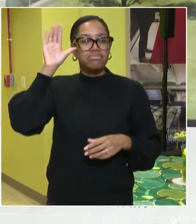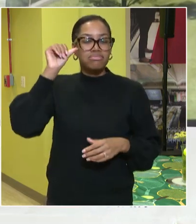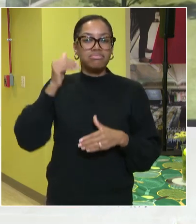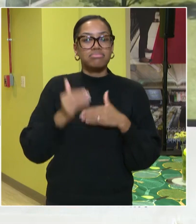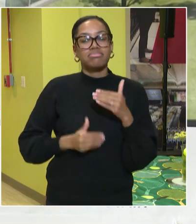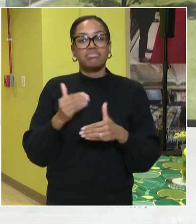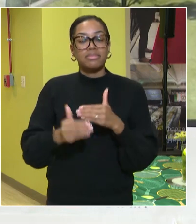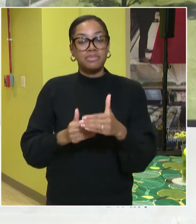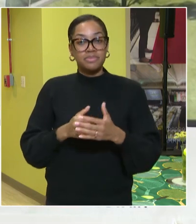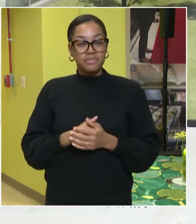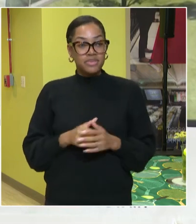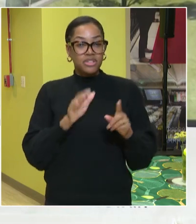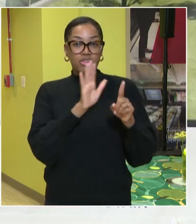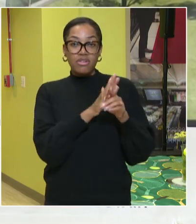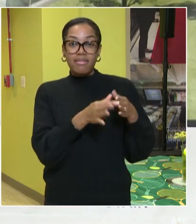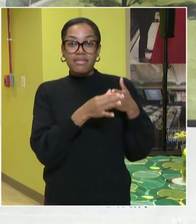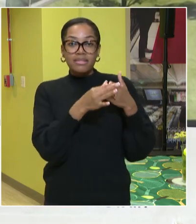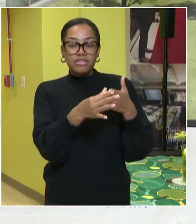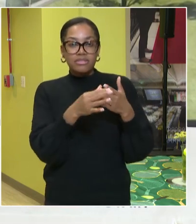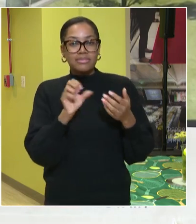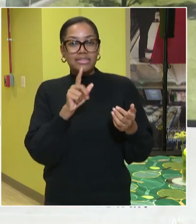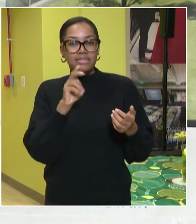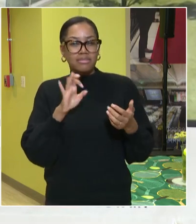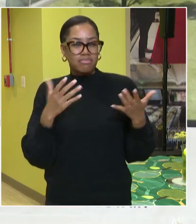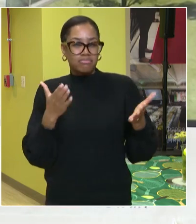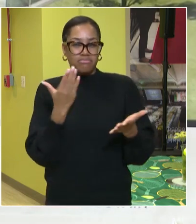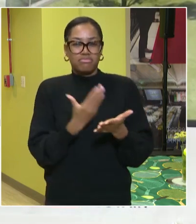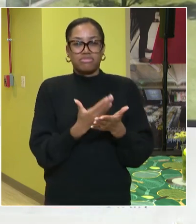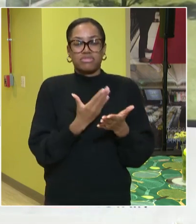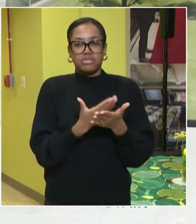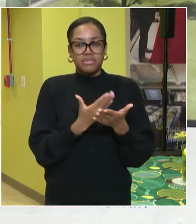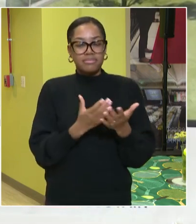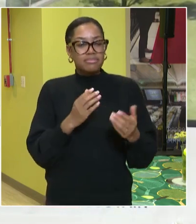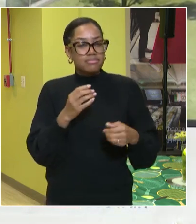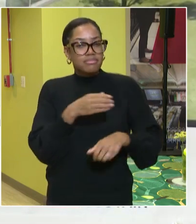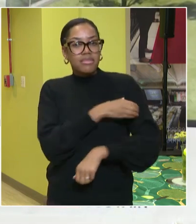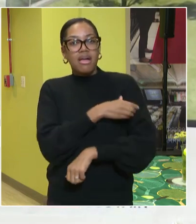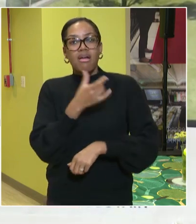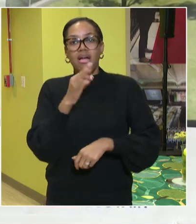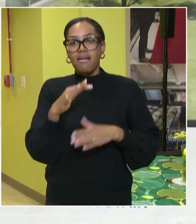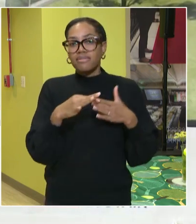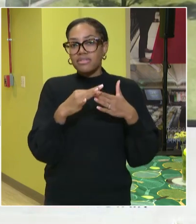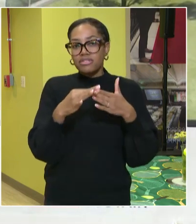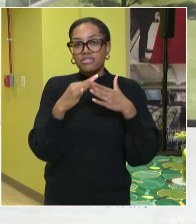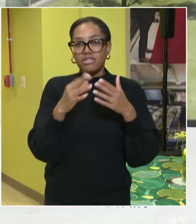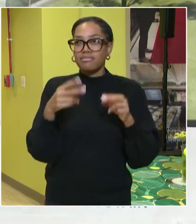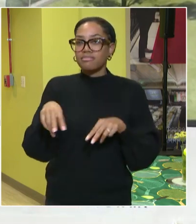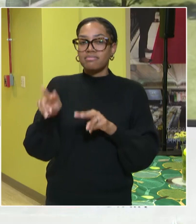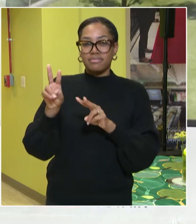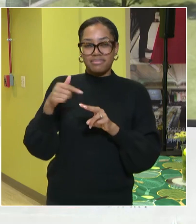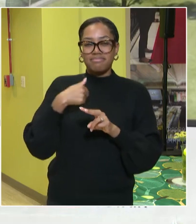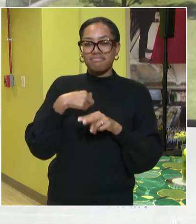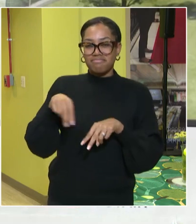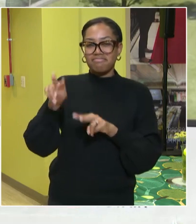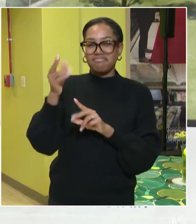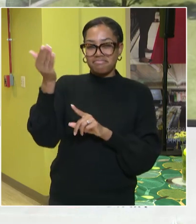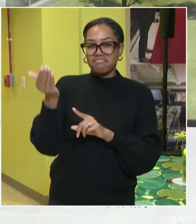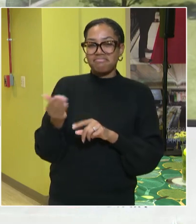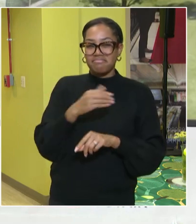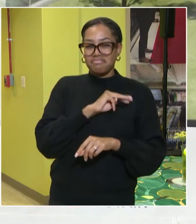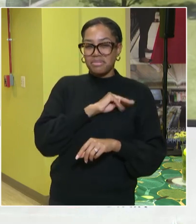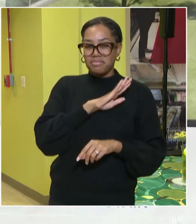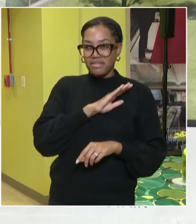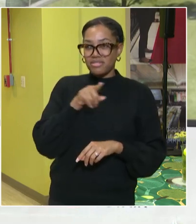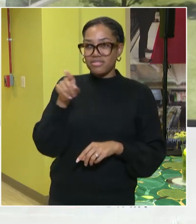to the power of resilience and compassion. And as a young person looking up to her, I can say with certainty that her work